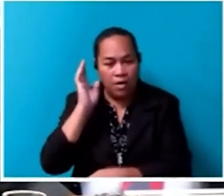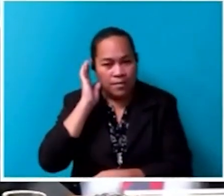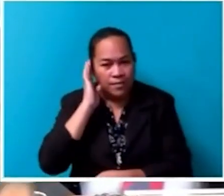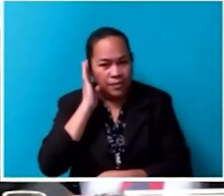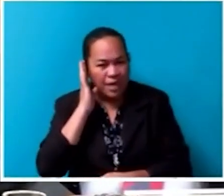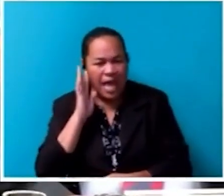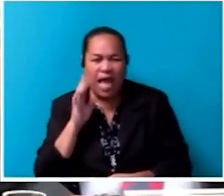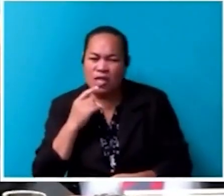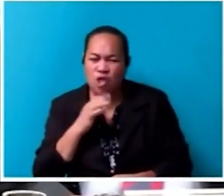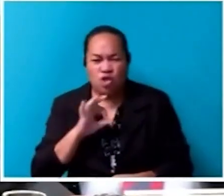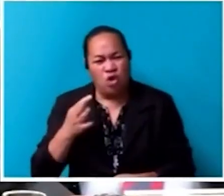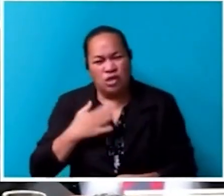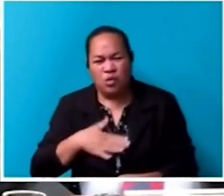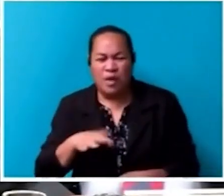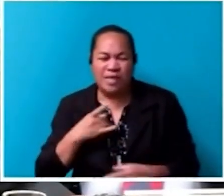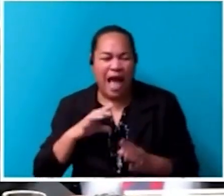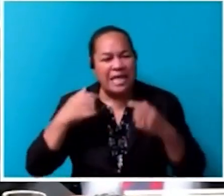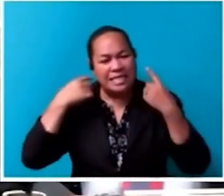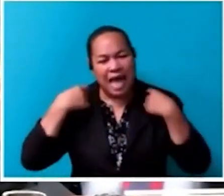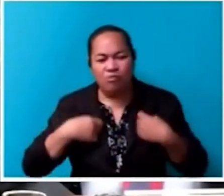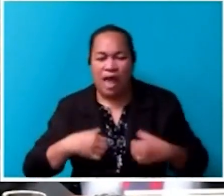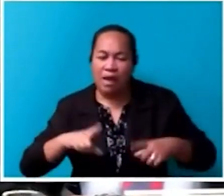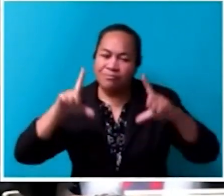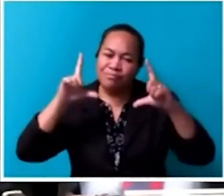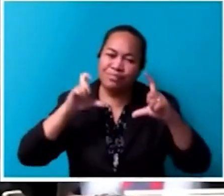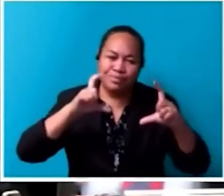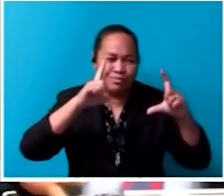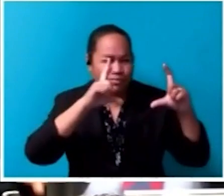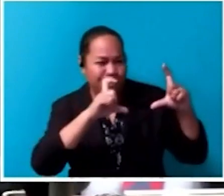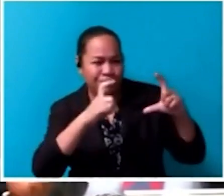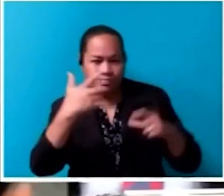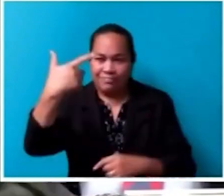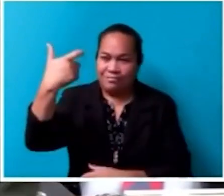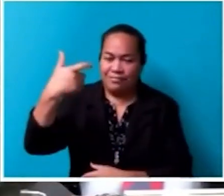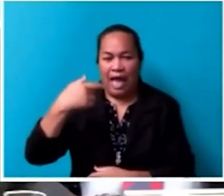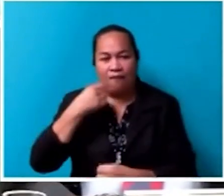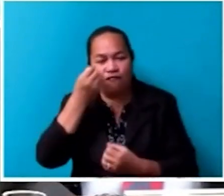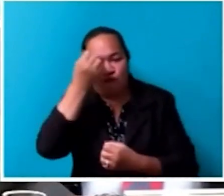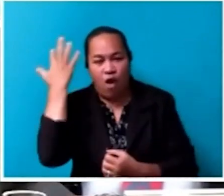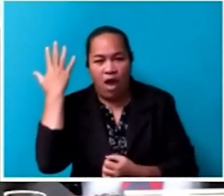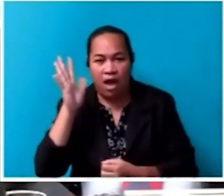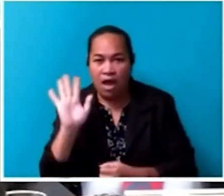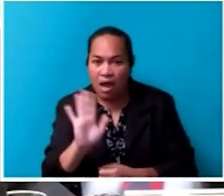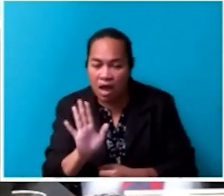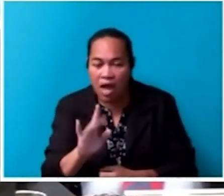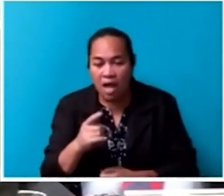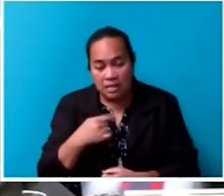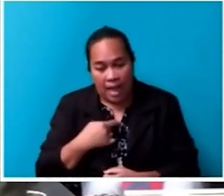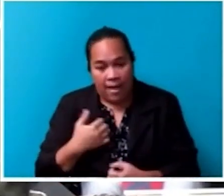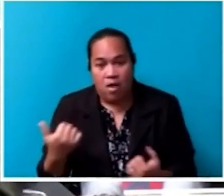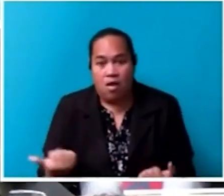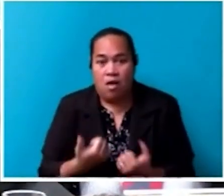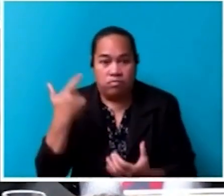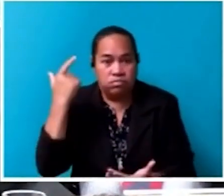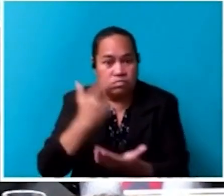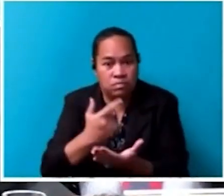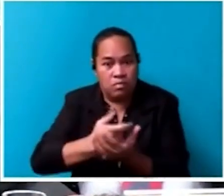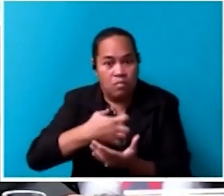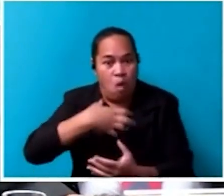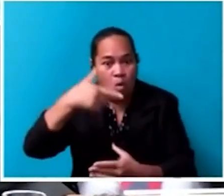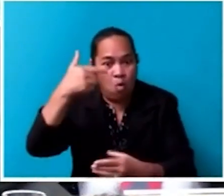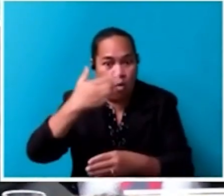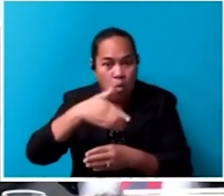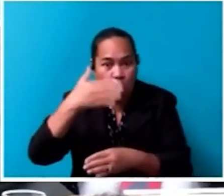things for the sake of the salu and the photo and the whatnot, and you forget about it. Obviously, in this case, there's a lot more work that is gone into this,